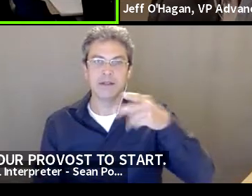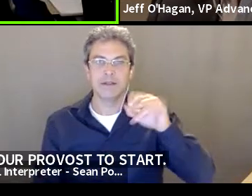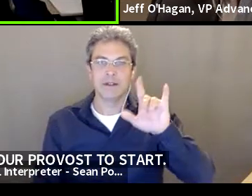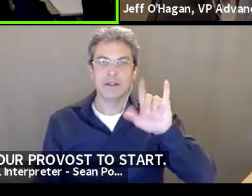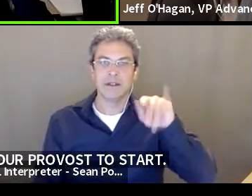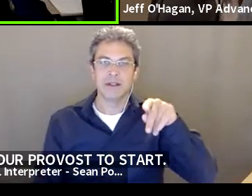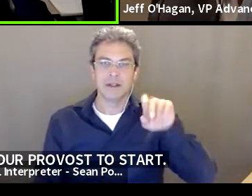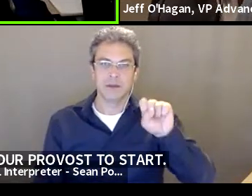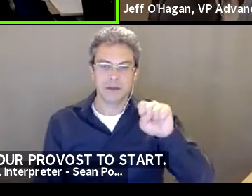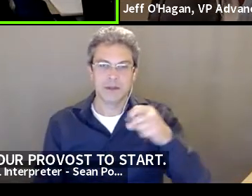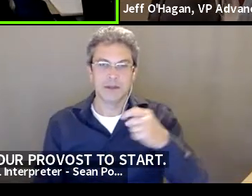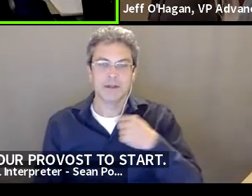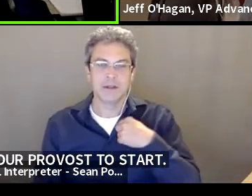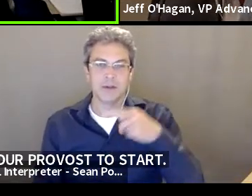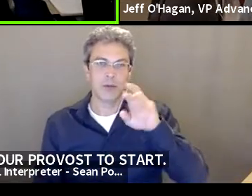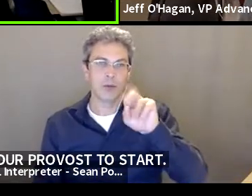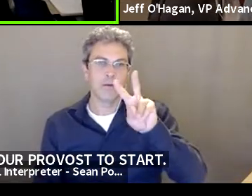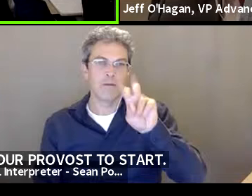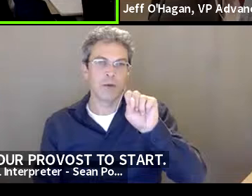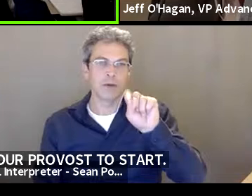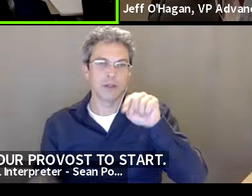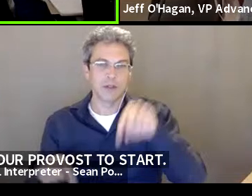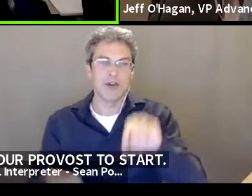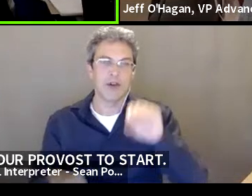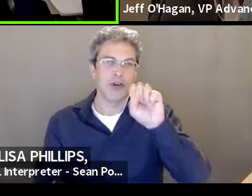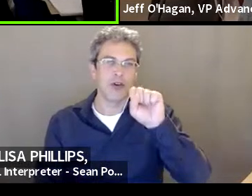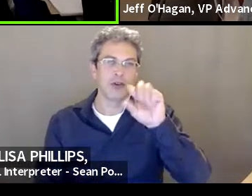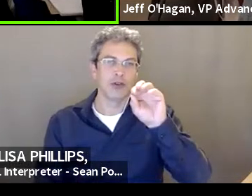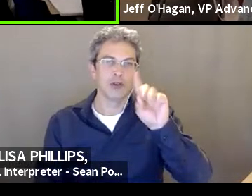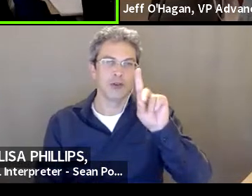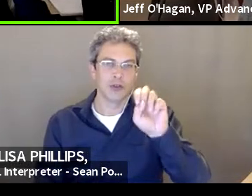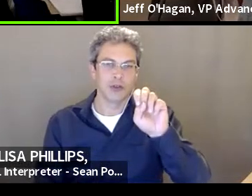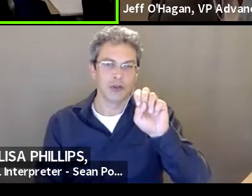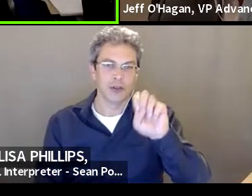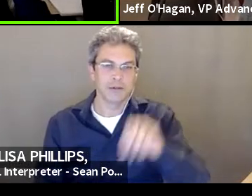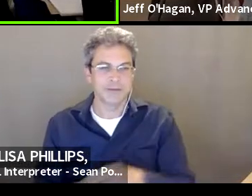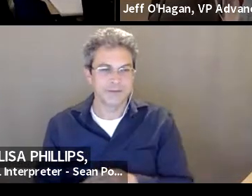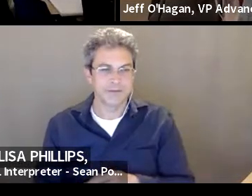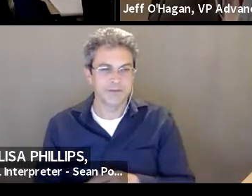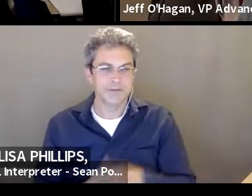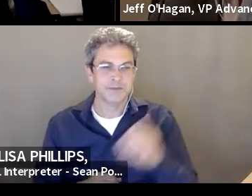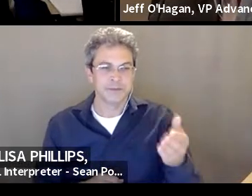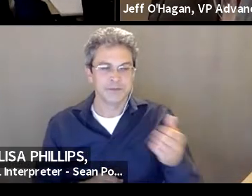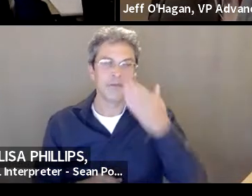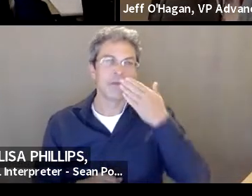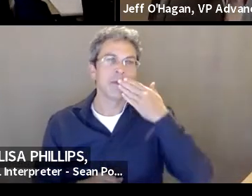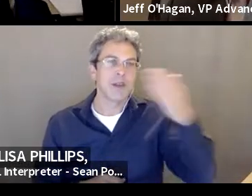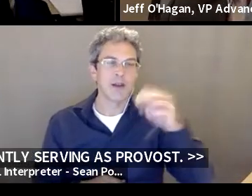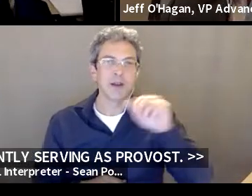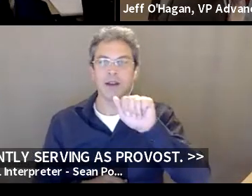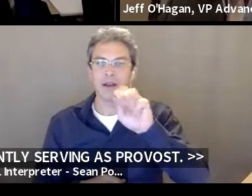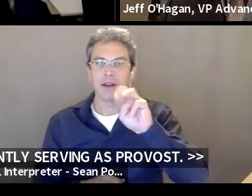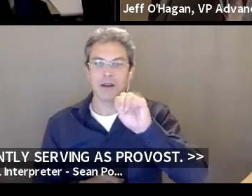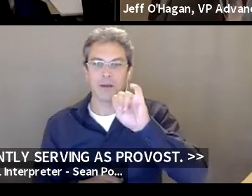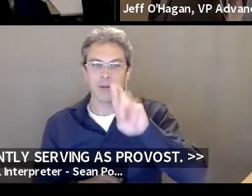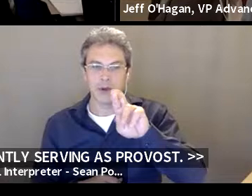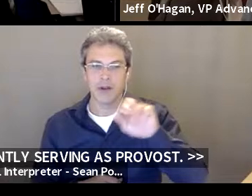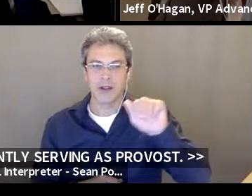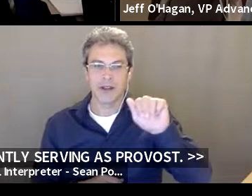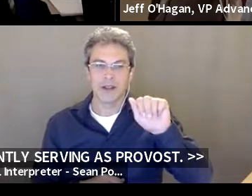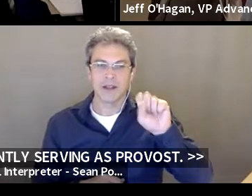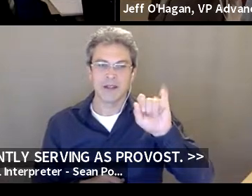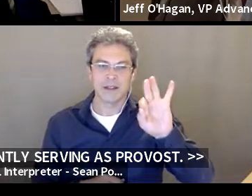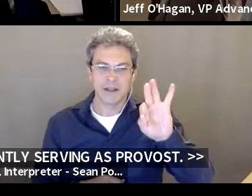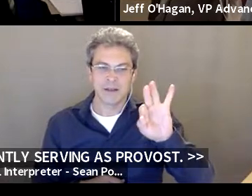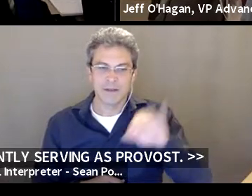and currently serving as the provost. Amir? Thank you, Rhonda. Hi everyone. Bon après-midi,